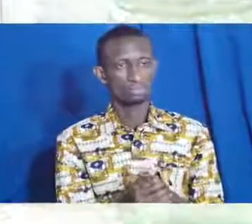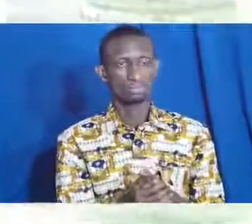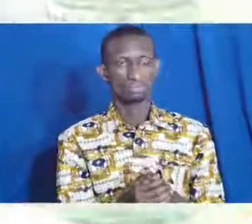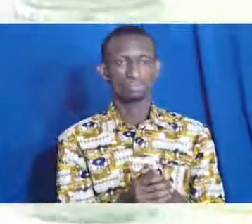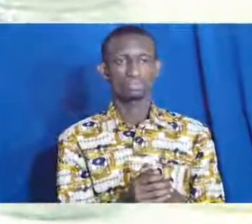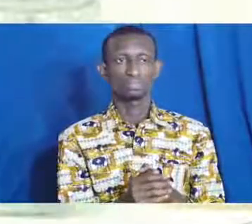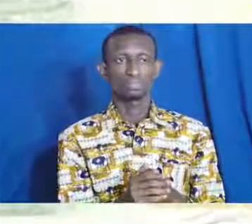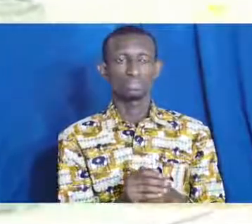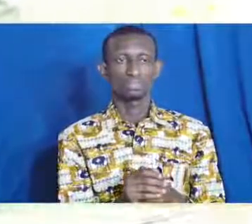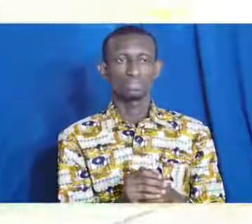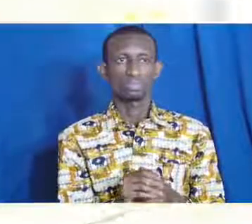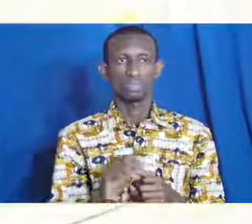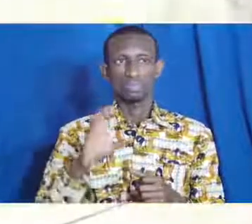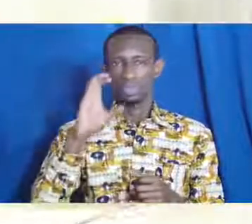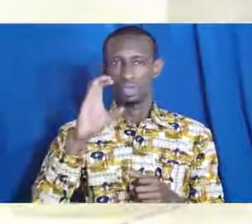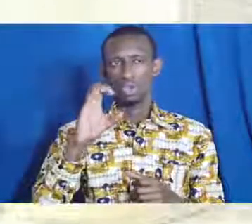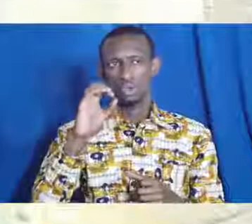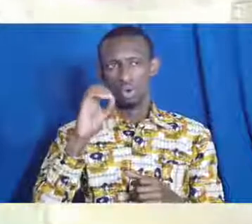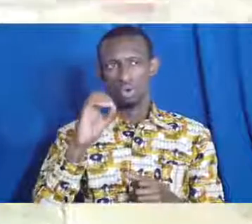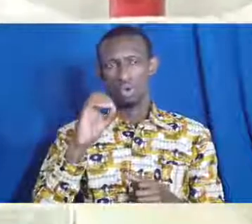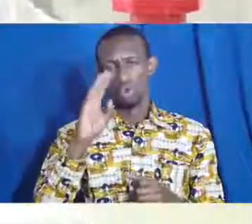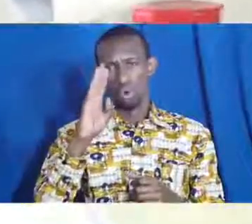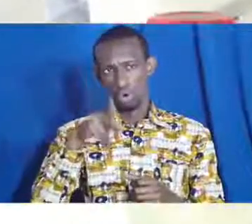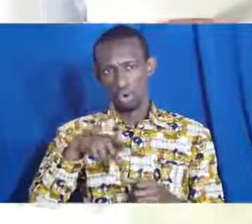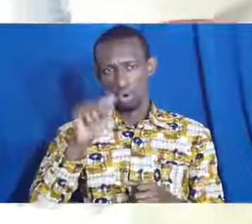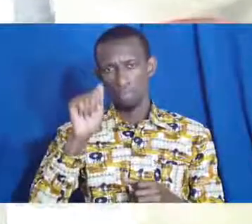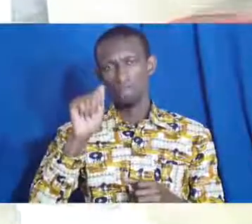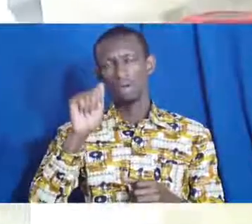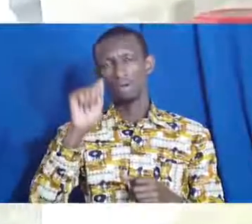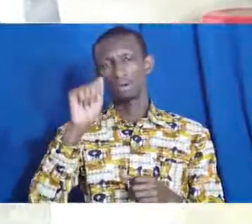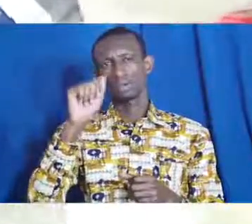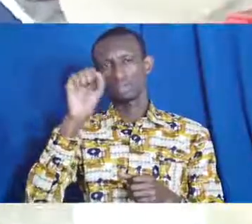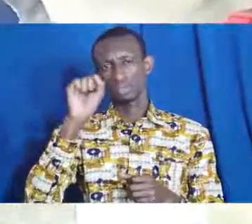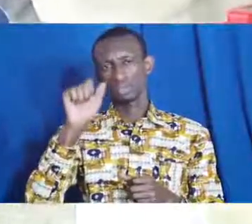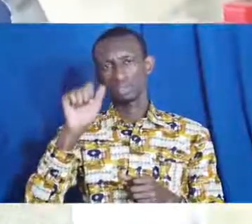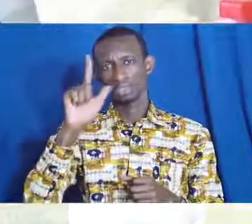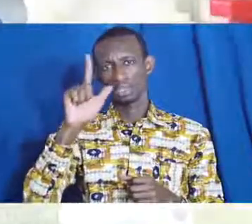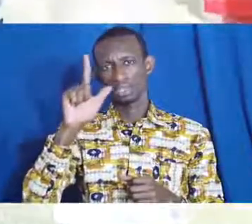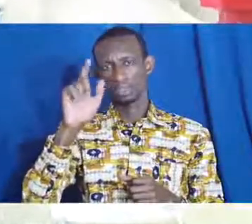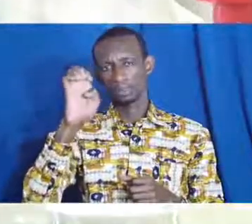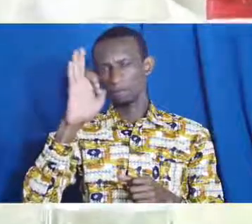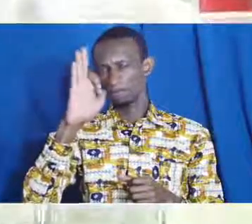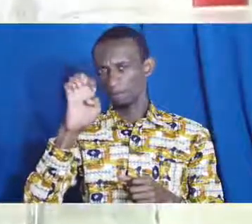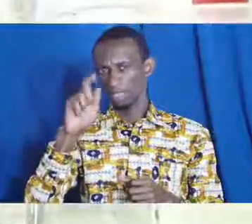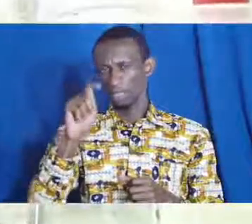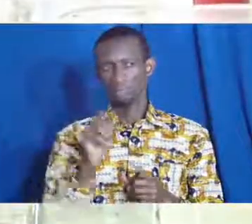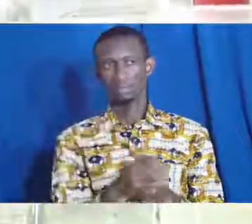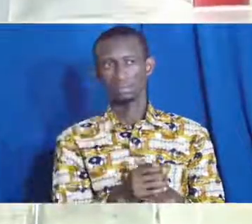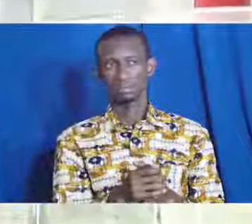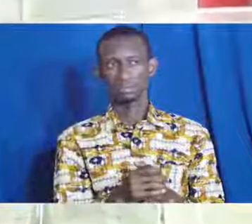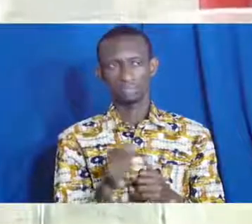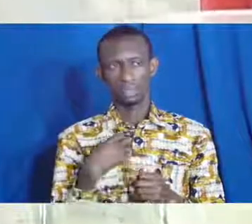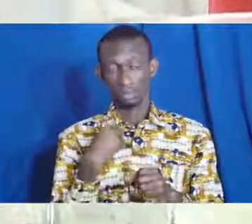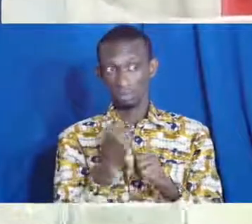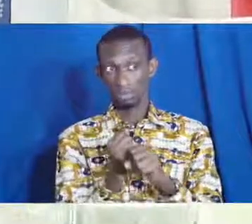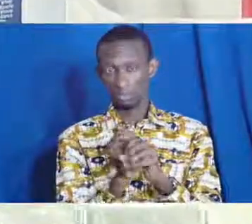sulfate. Copper sulfate is this one. So I just make a solution of that. And then you will